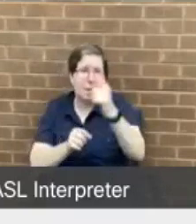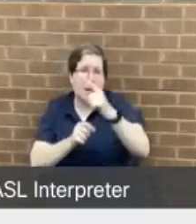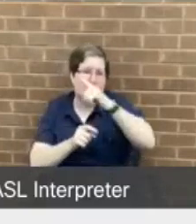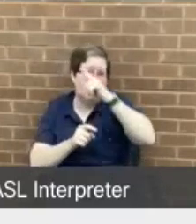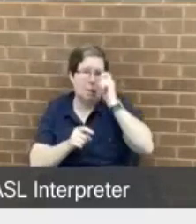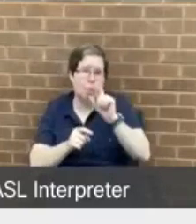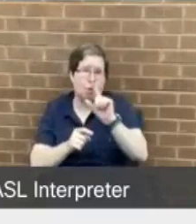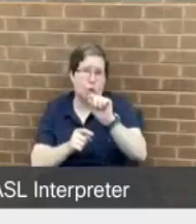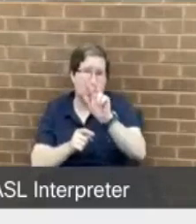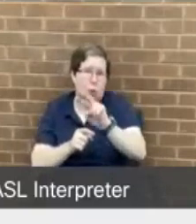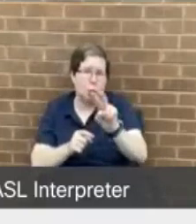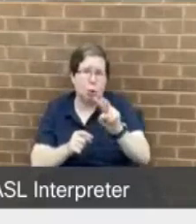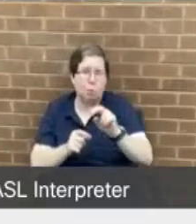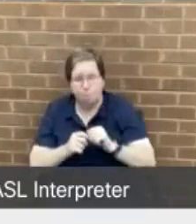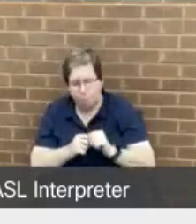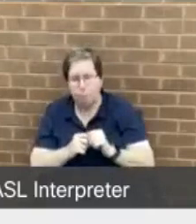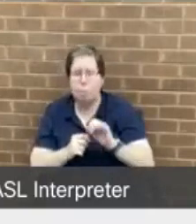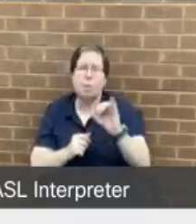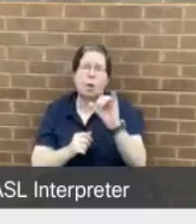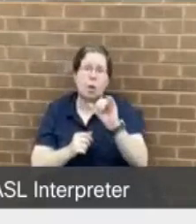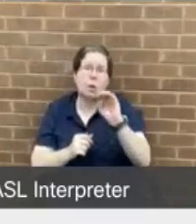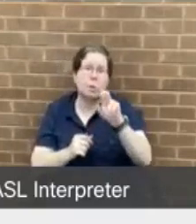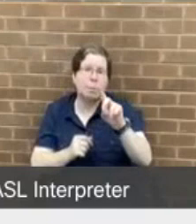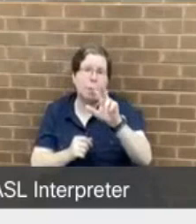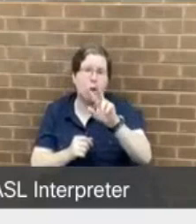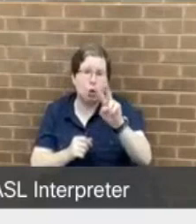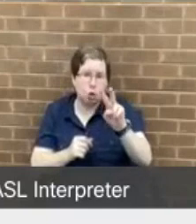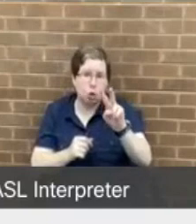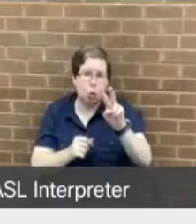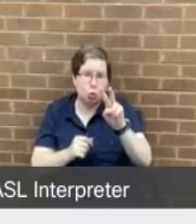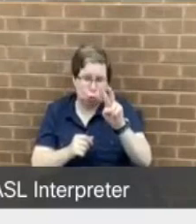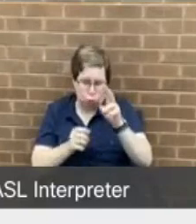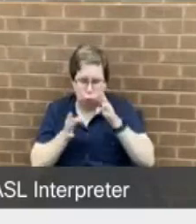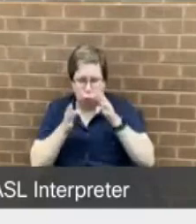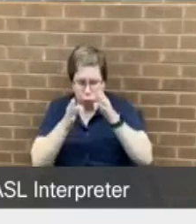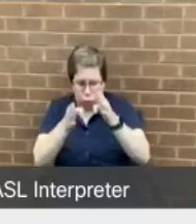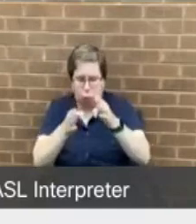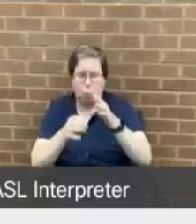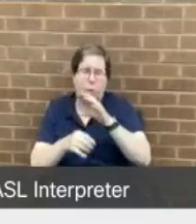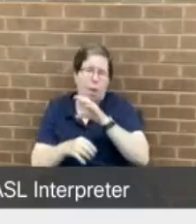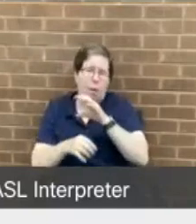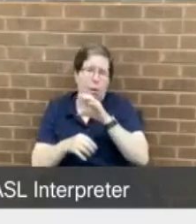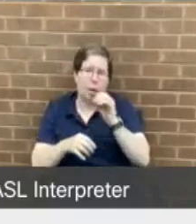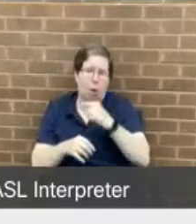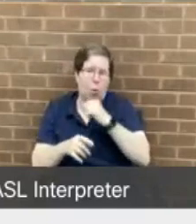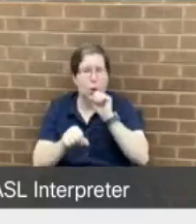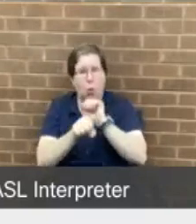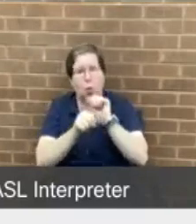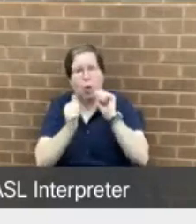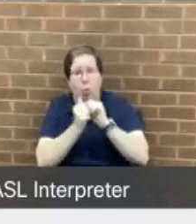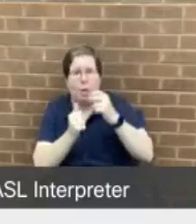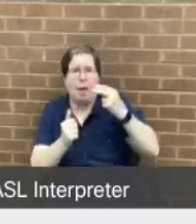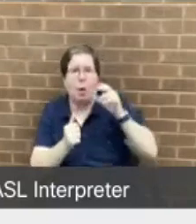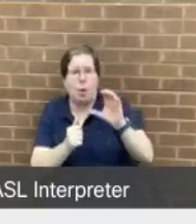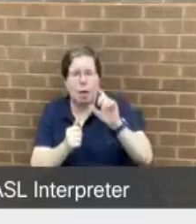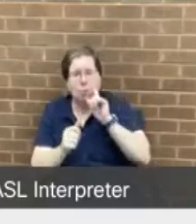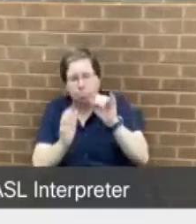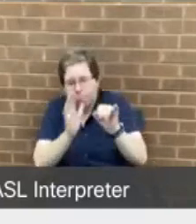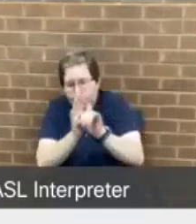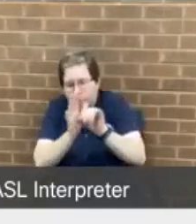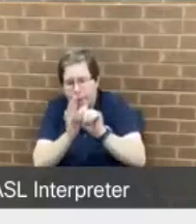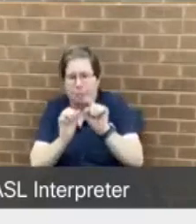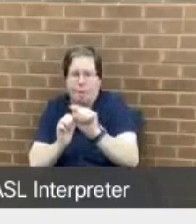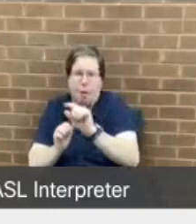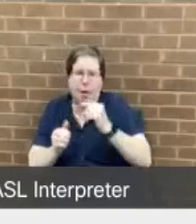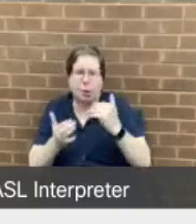2022. Also along the Maryland 32 corridor, and we've worked together with Howard County to identify some